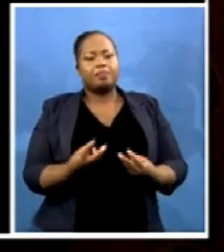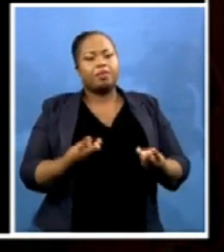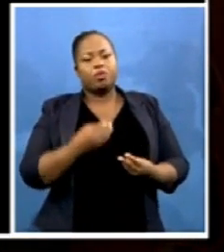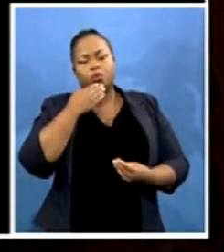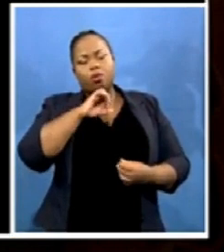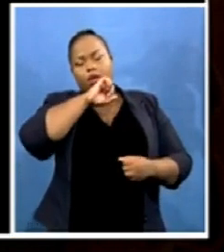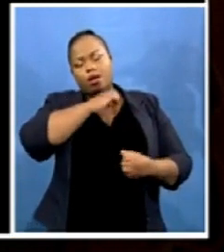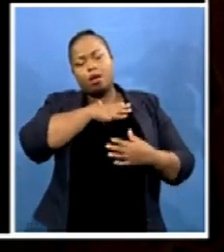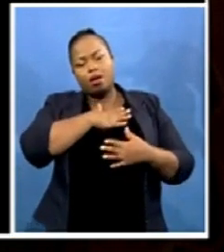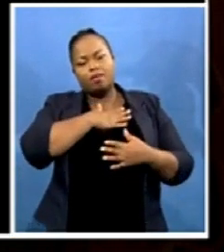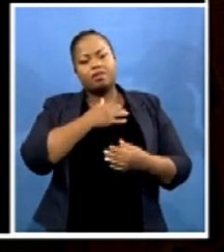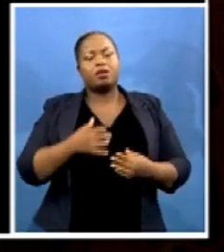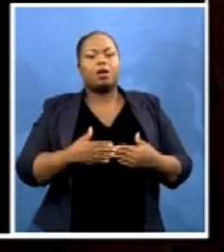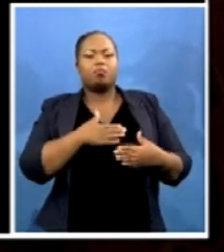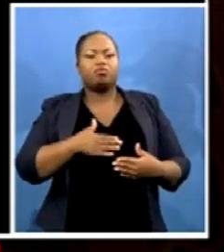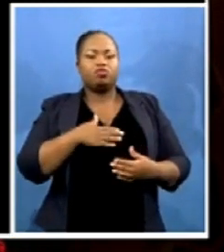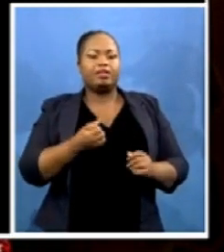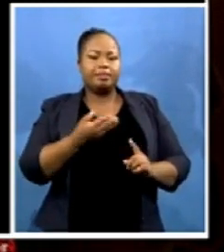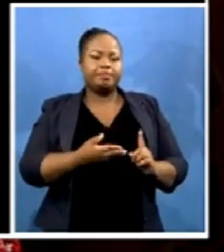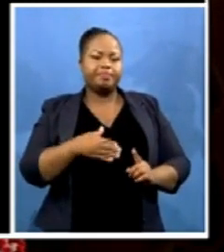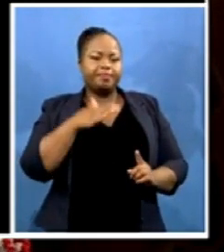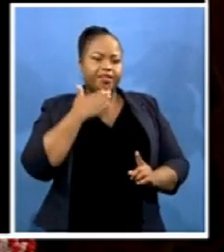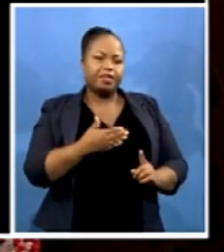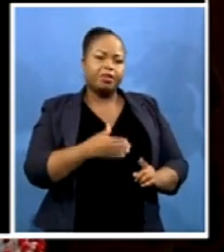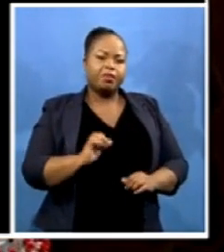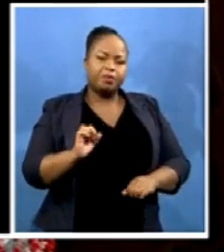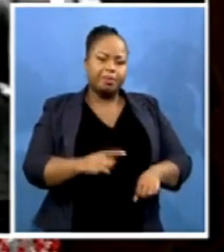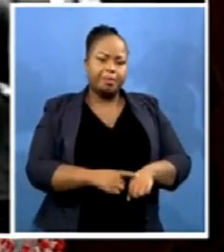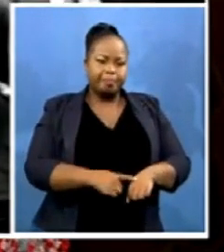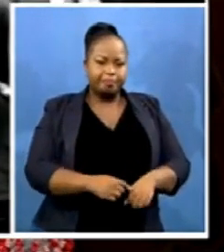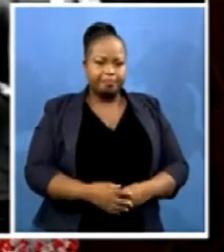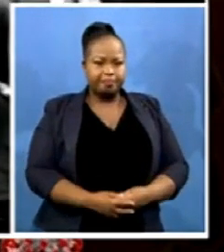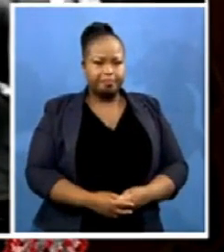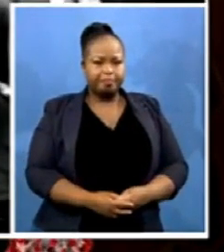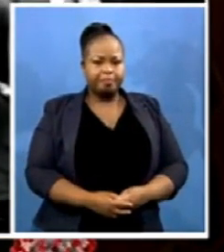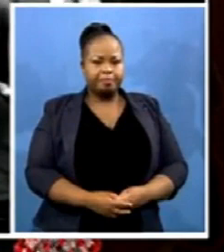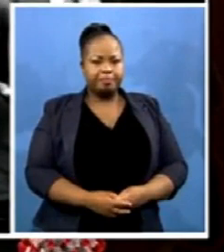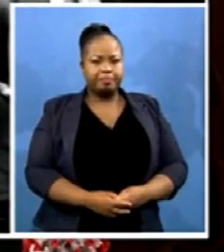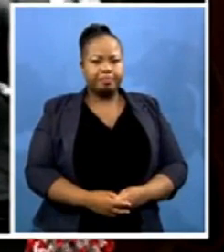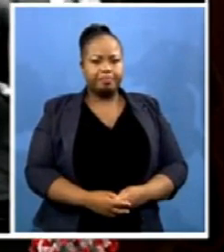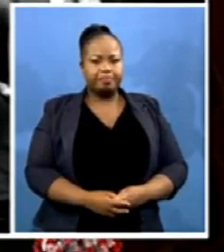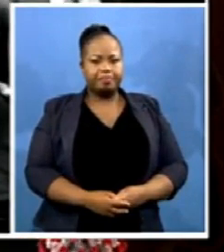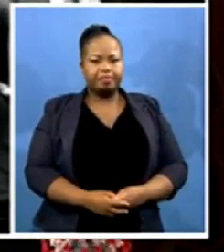Sello, Hatang, thank you very much indeed, sir, for your time and your perspective. Be well. Thank you very much.